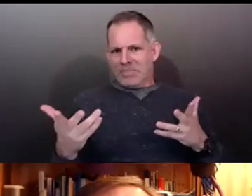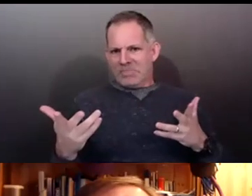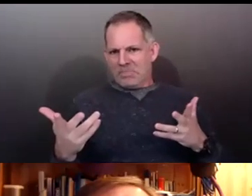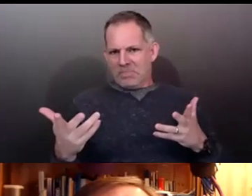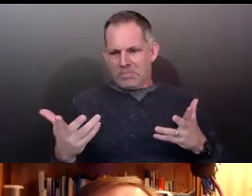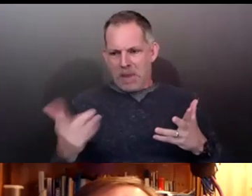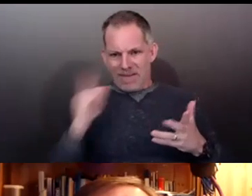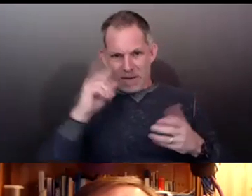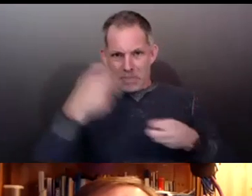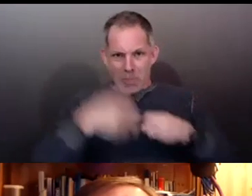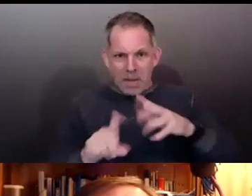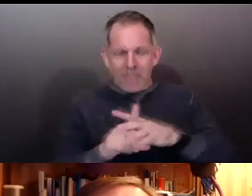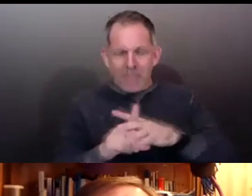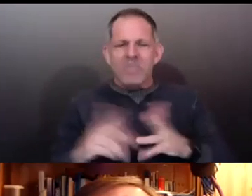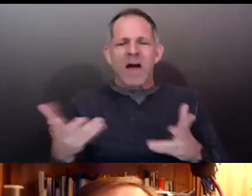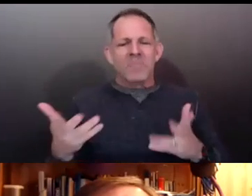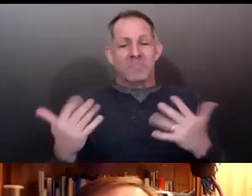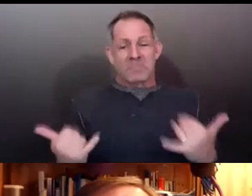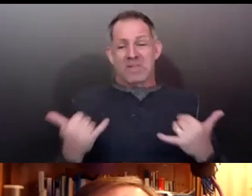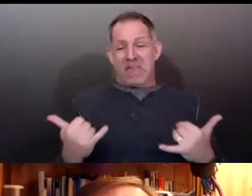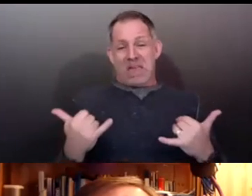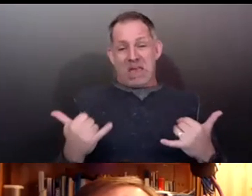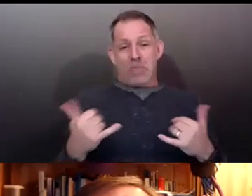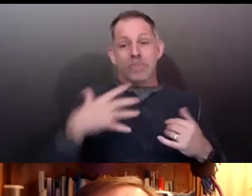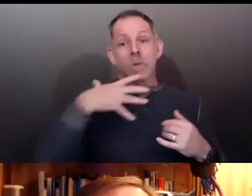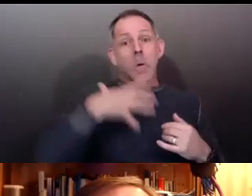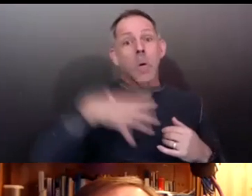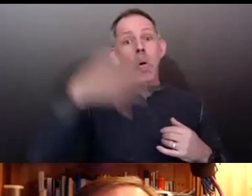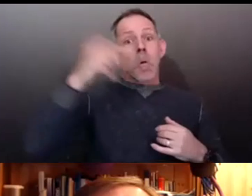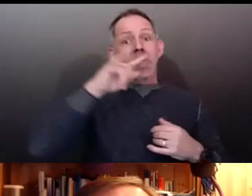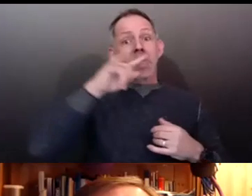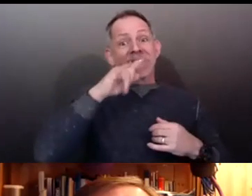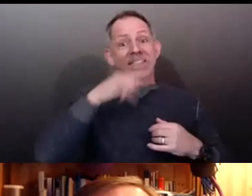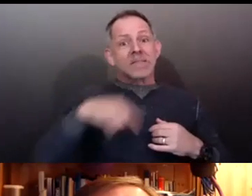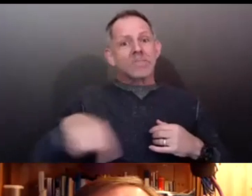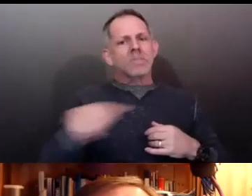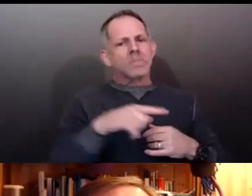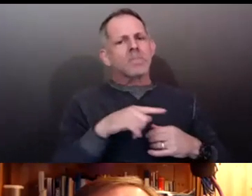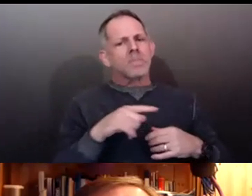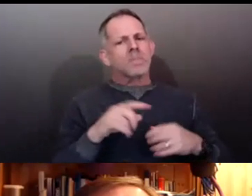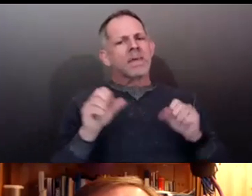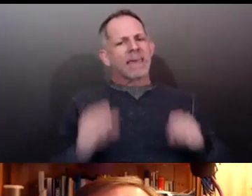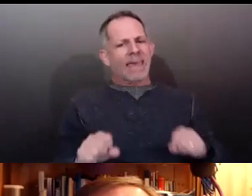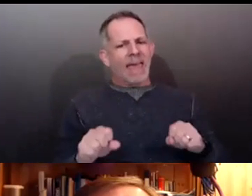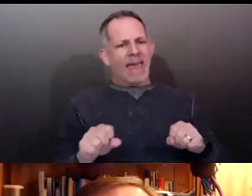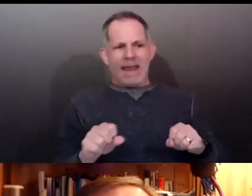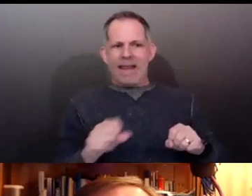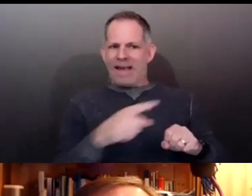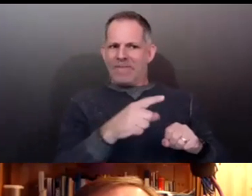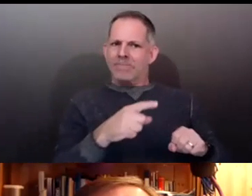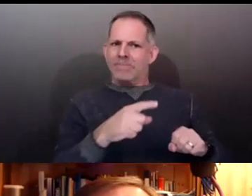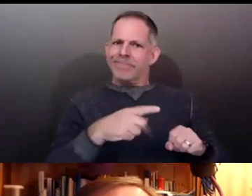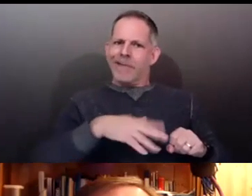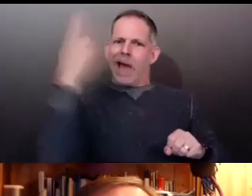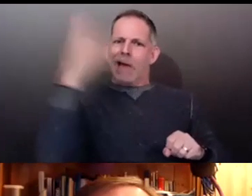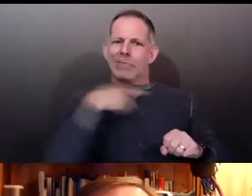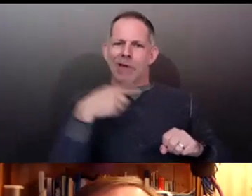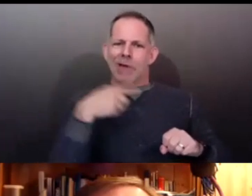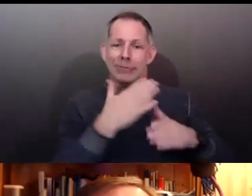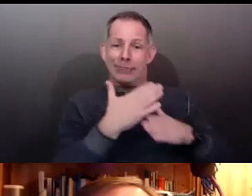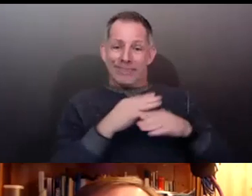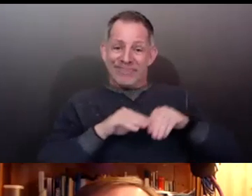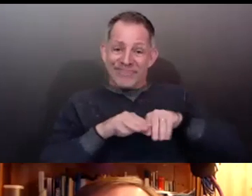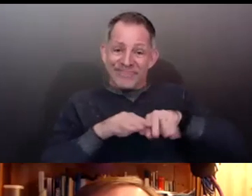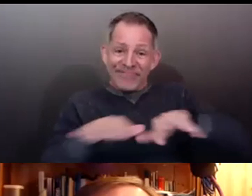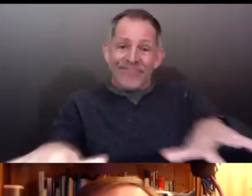older kids are probably more capable of transmitting and in the community, and so and at